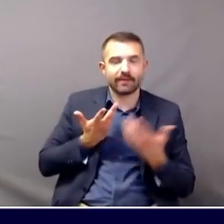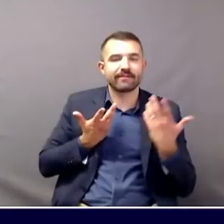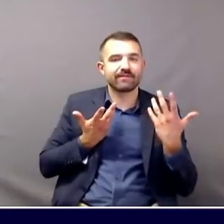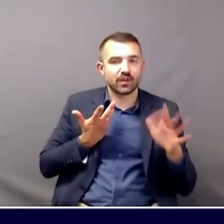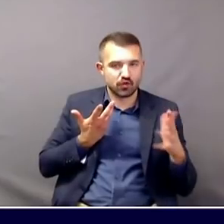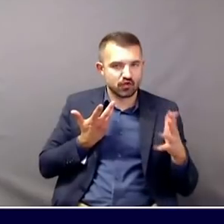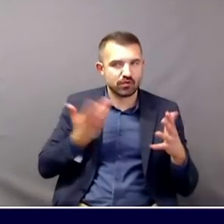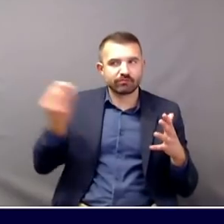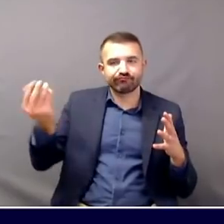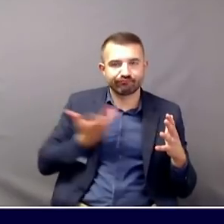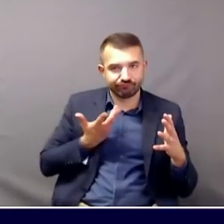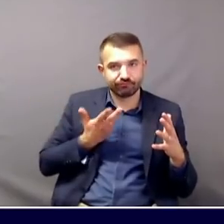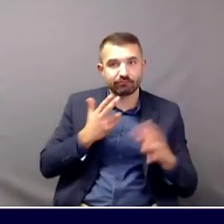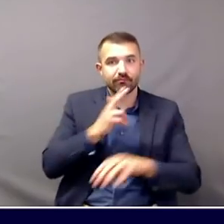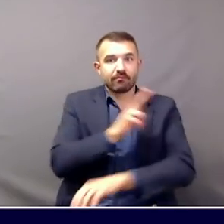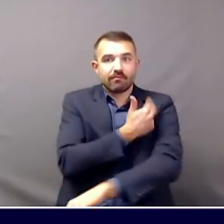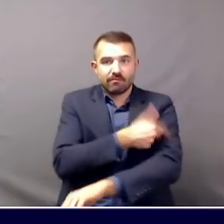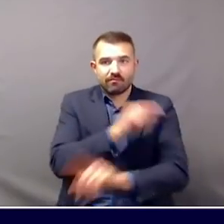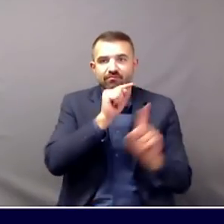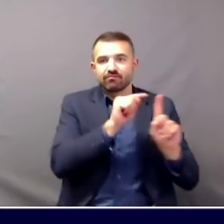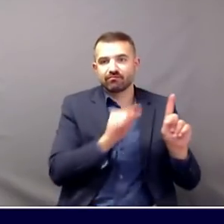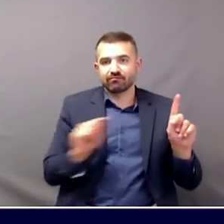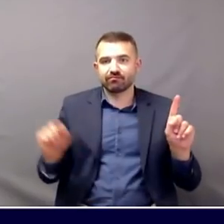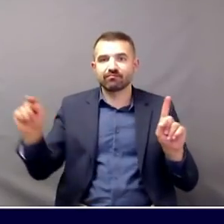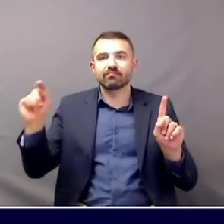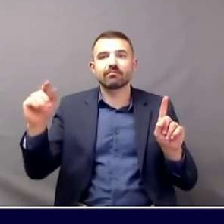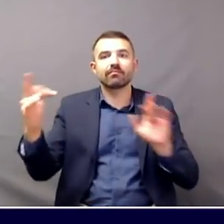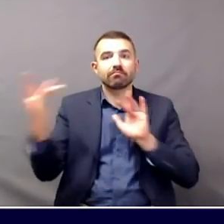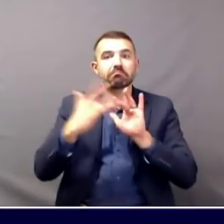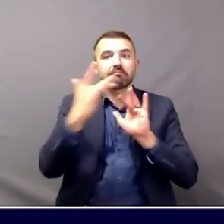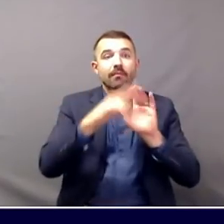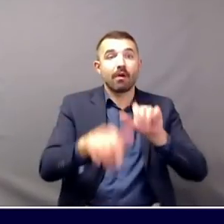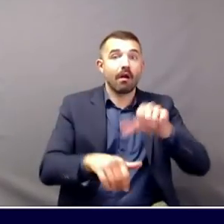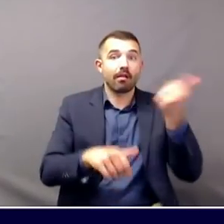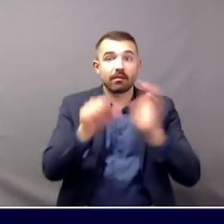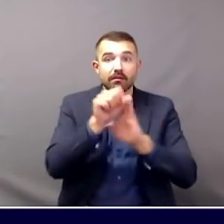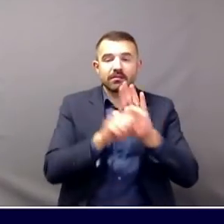chains, and I've heard about them from colleagues in other states as well.